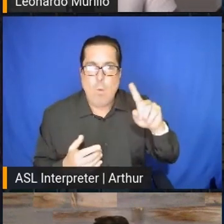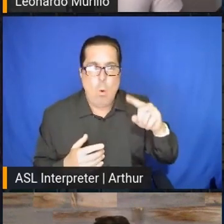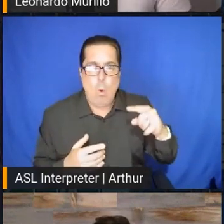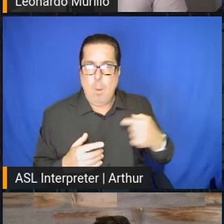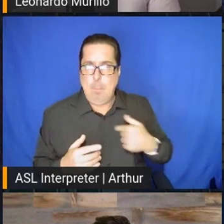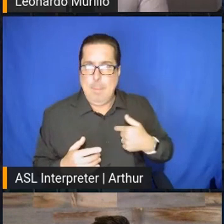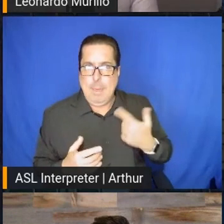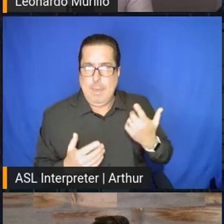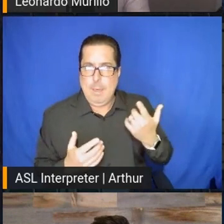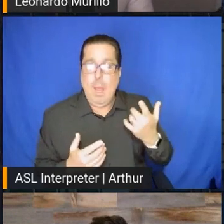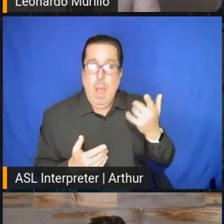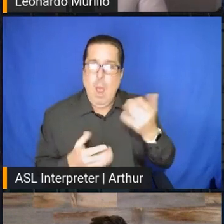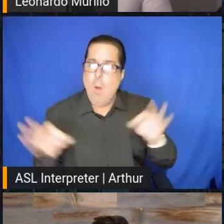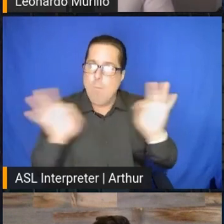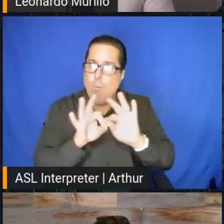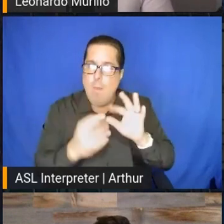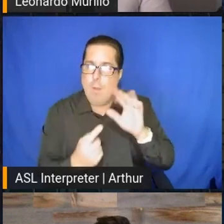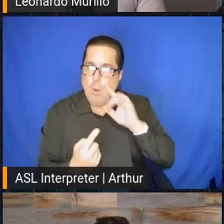very relevant to highlight that in